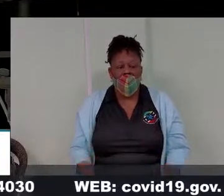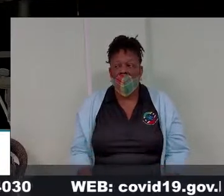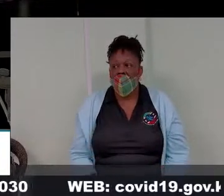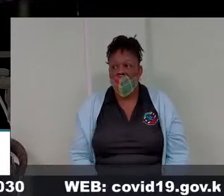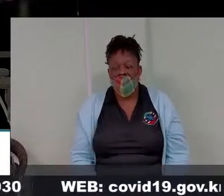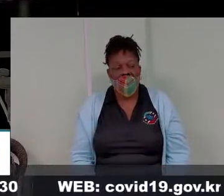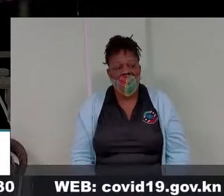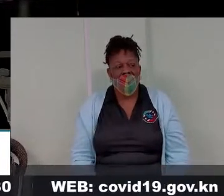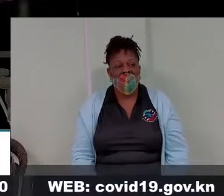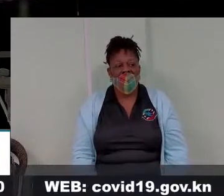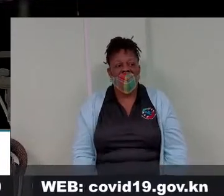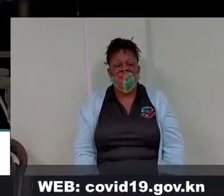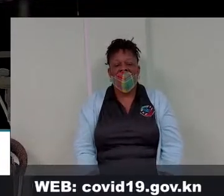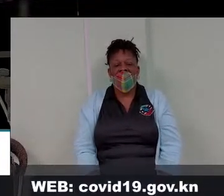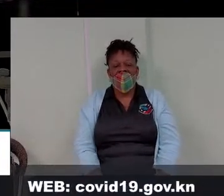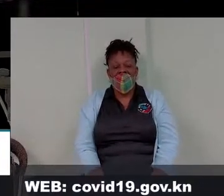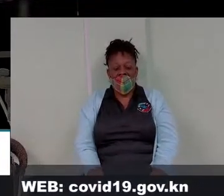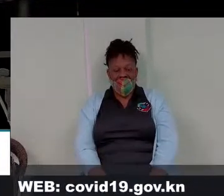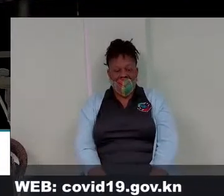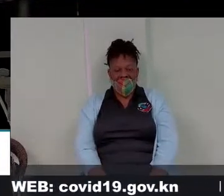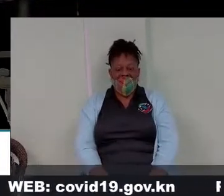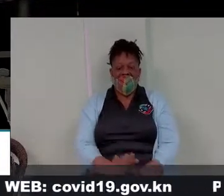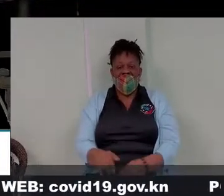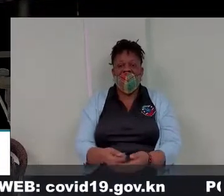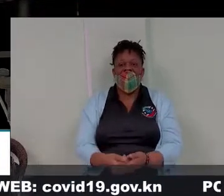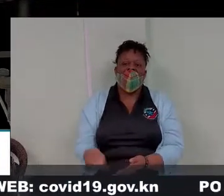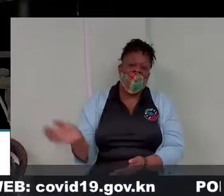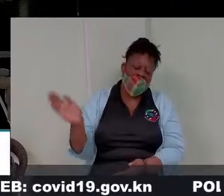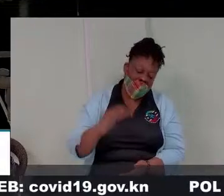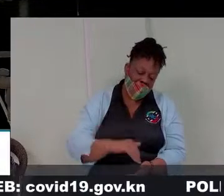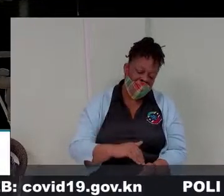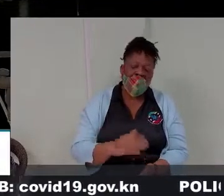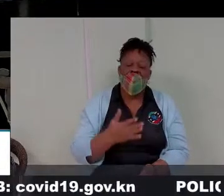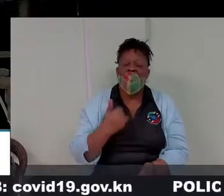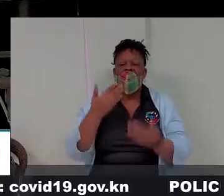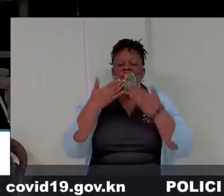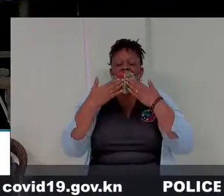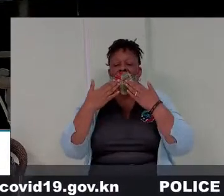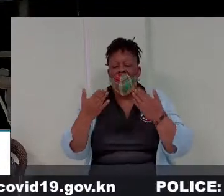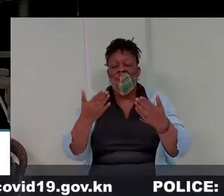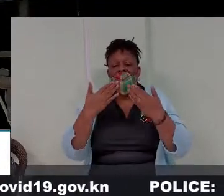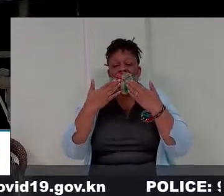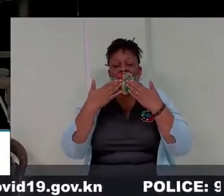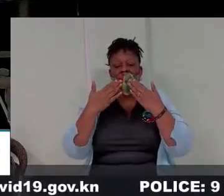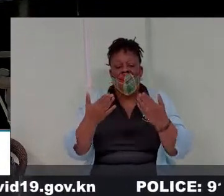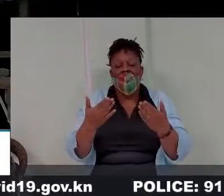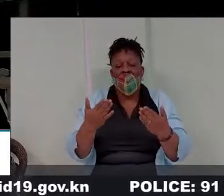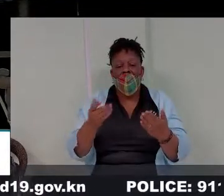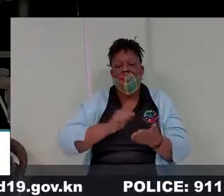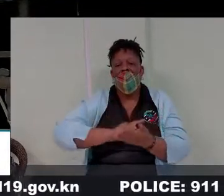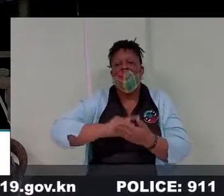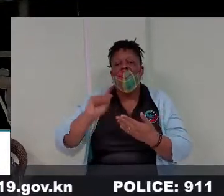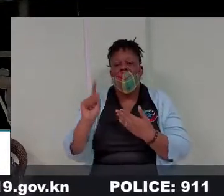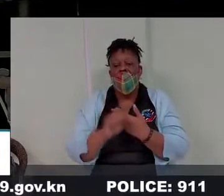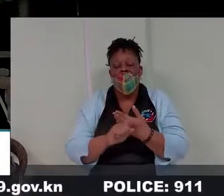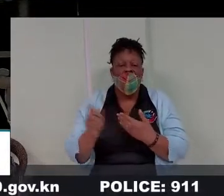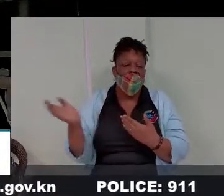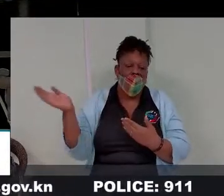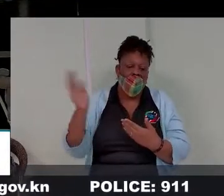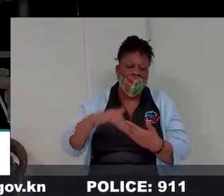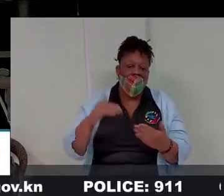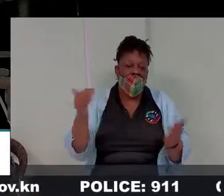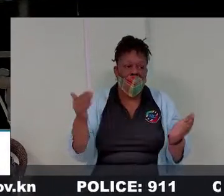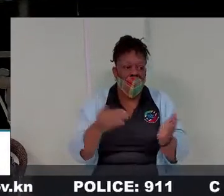Attorney General, Honorable Vincent Byron. We thank all of you. And next week we will be back for